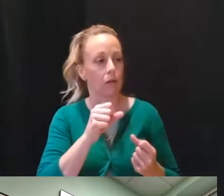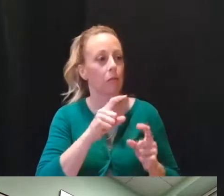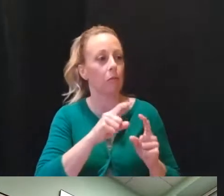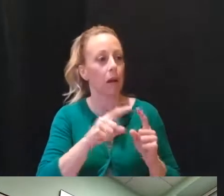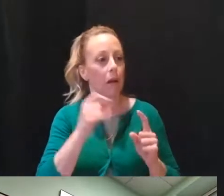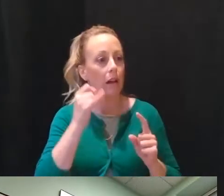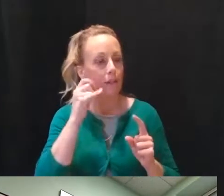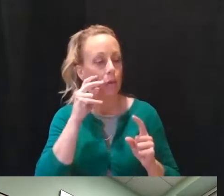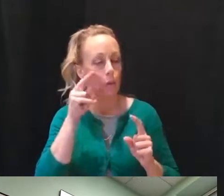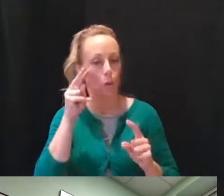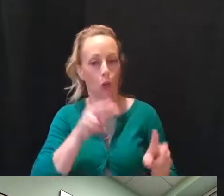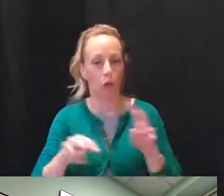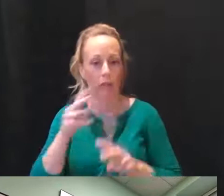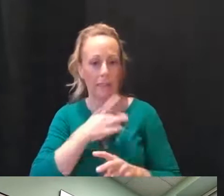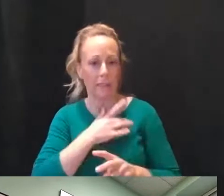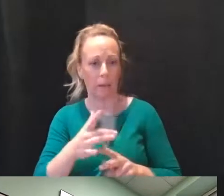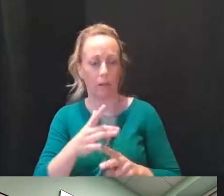typical seasonal flu year,